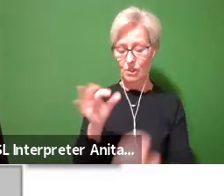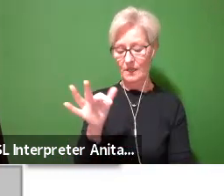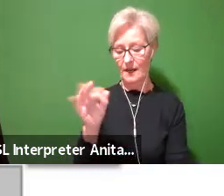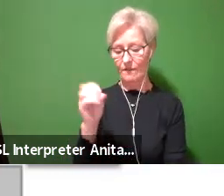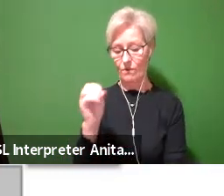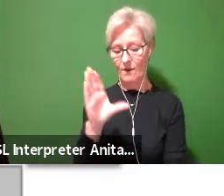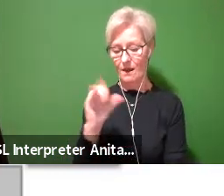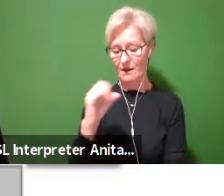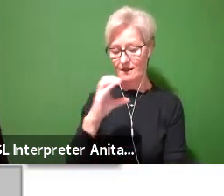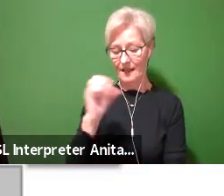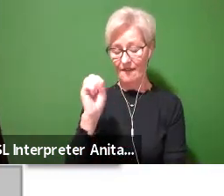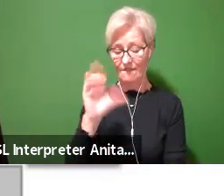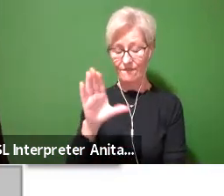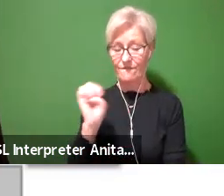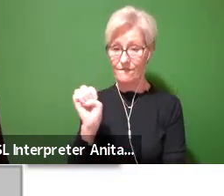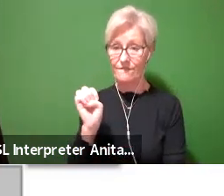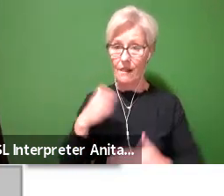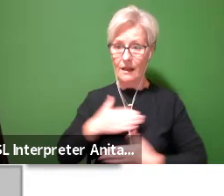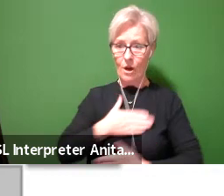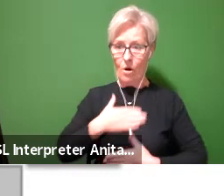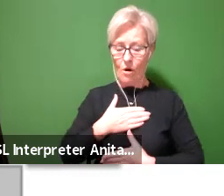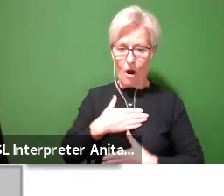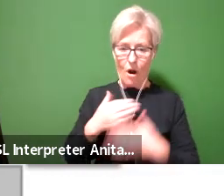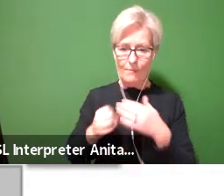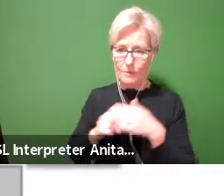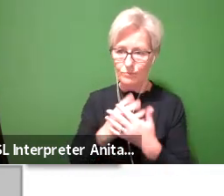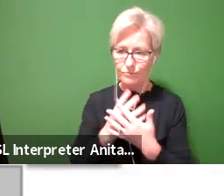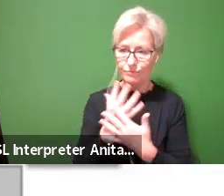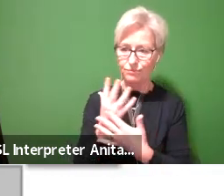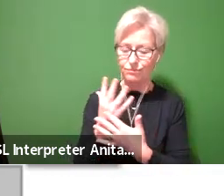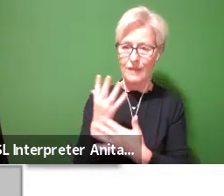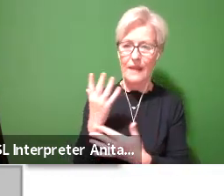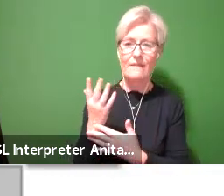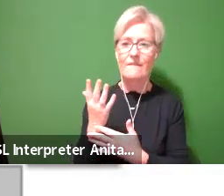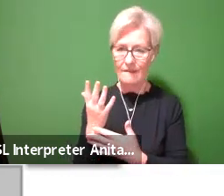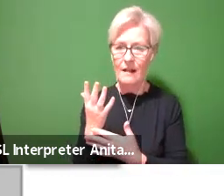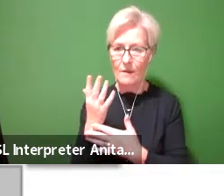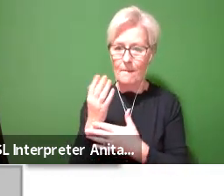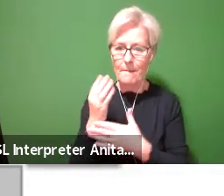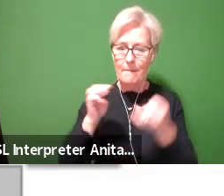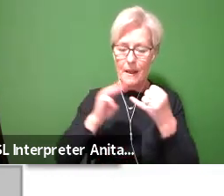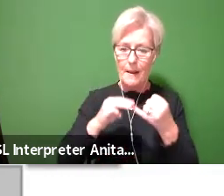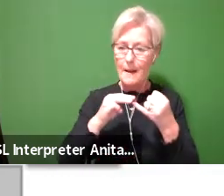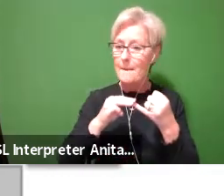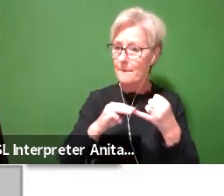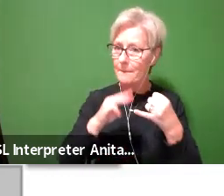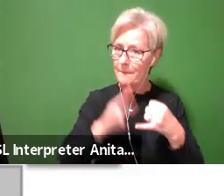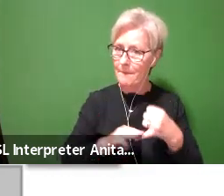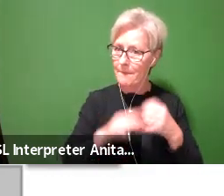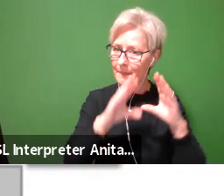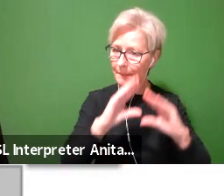estrogen production. Its levels will start to increase in menopause in a bid to stimulate estrogen